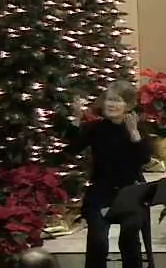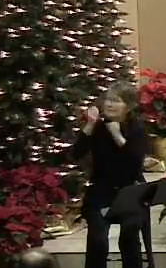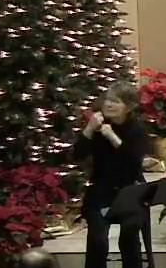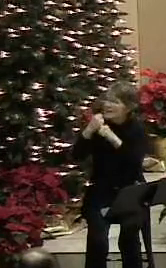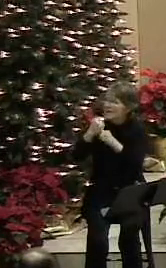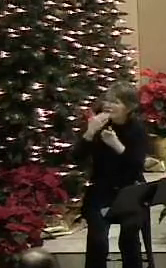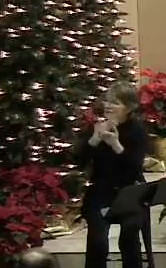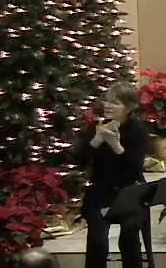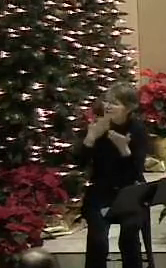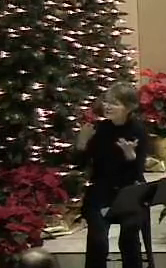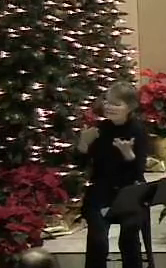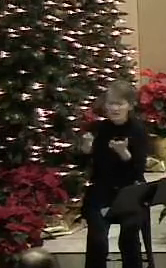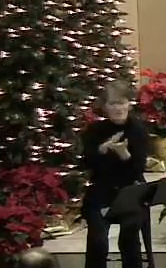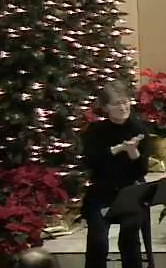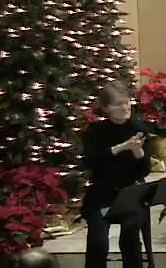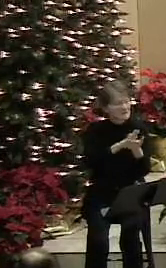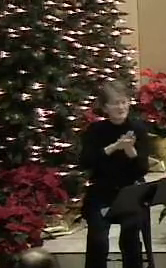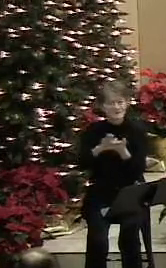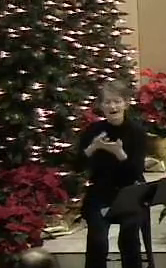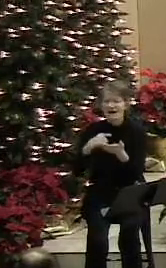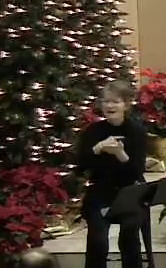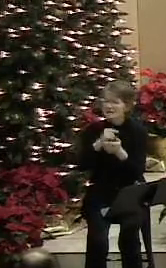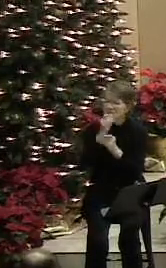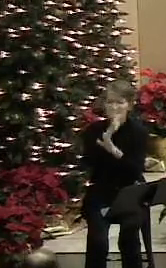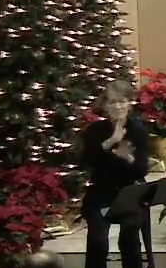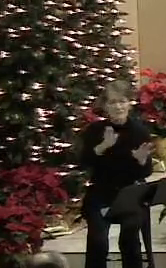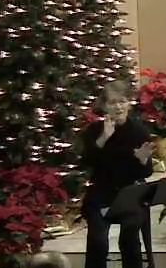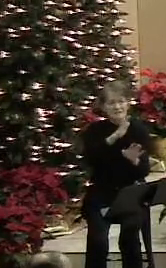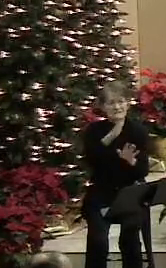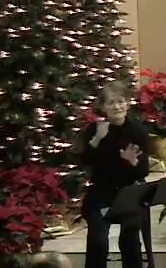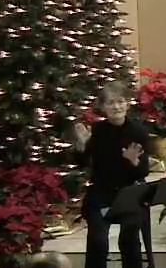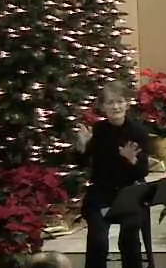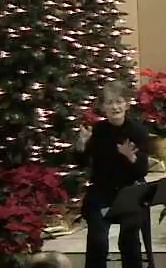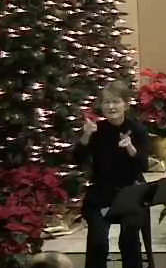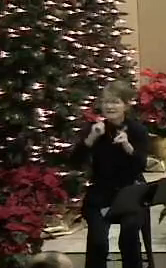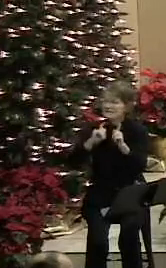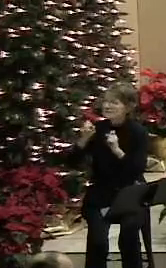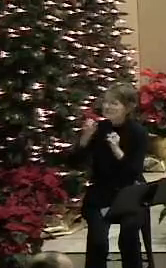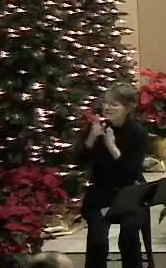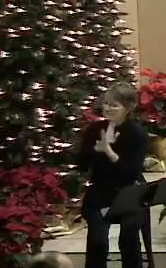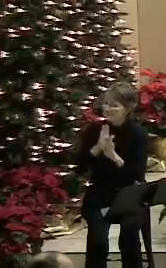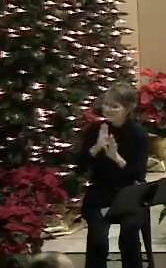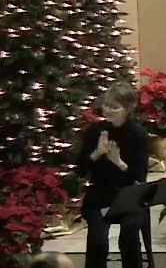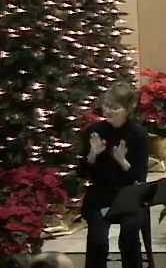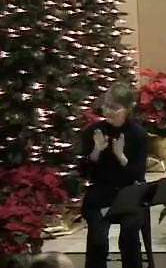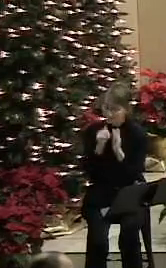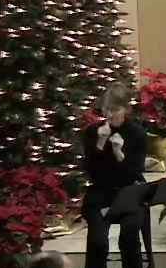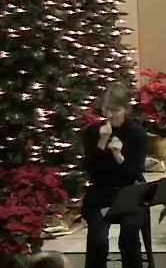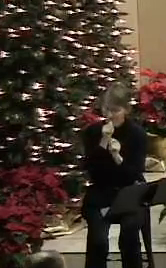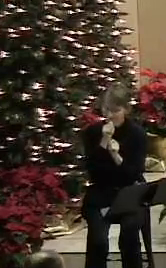You sanctify them, fill them with life, bless them, and bestow them upon us.